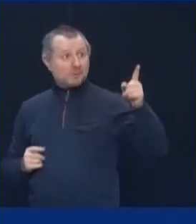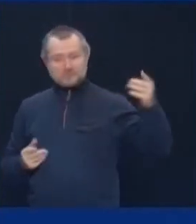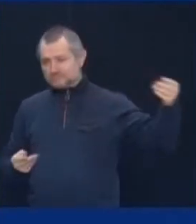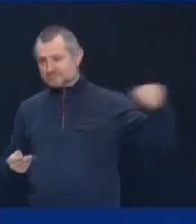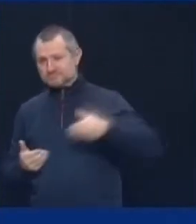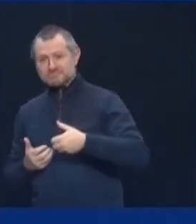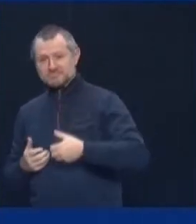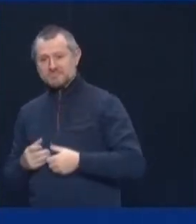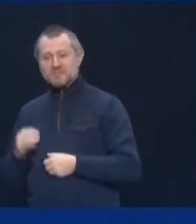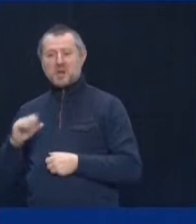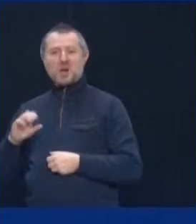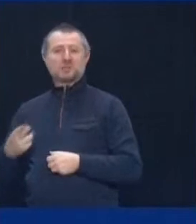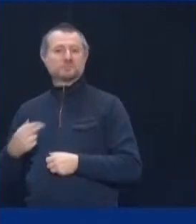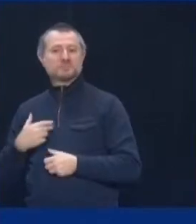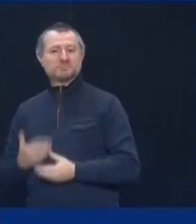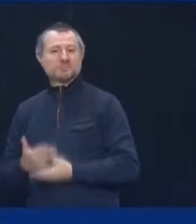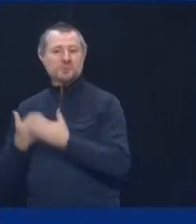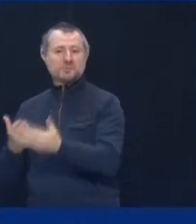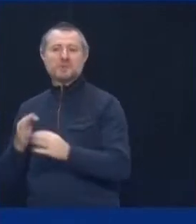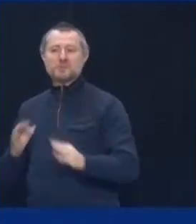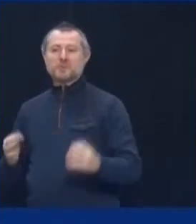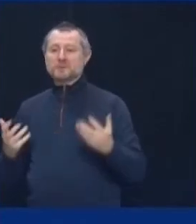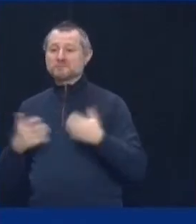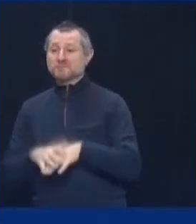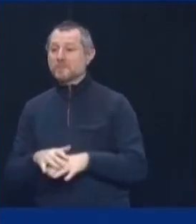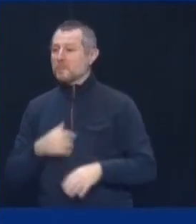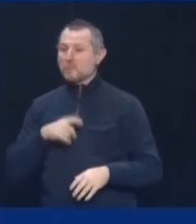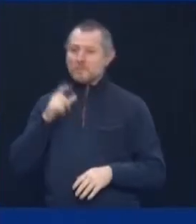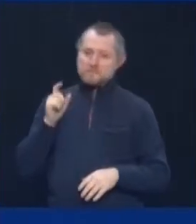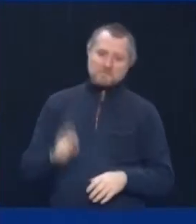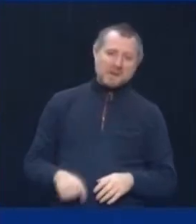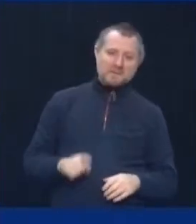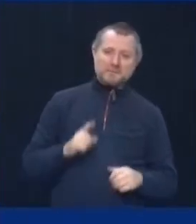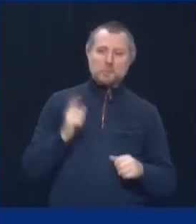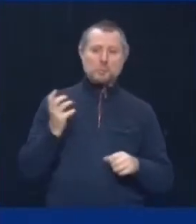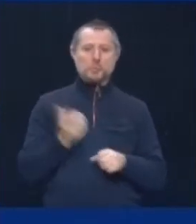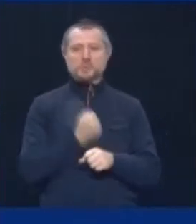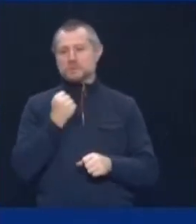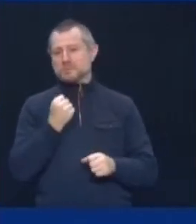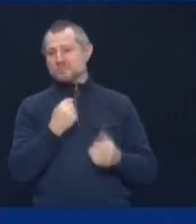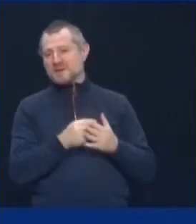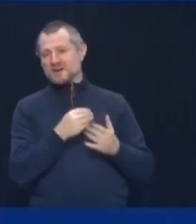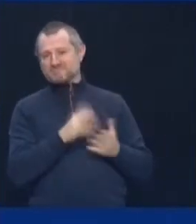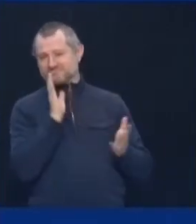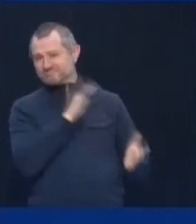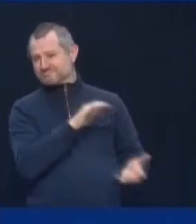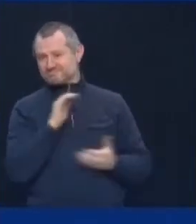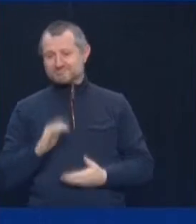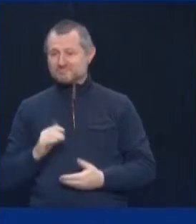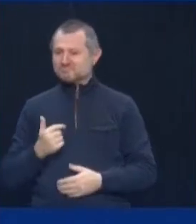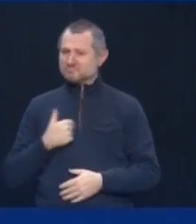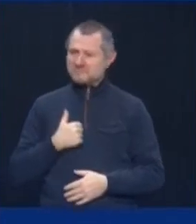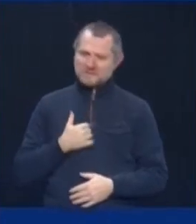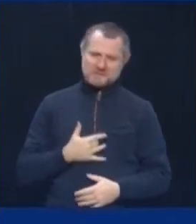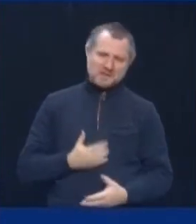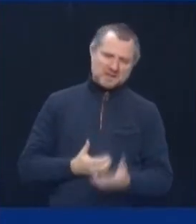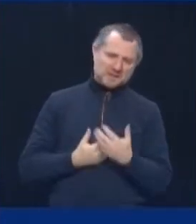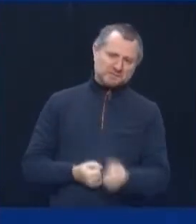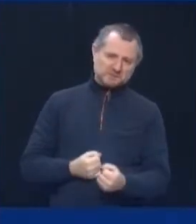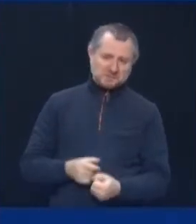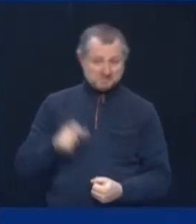But we have to win the state and local financing. And I am confident with Joe Biden we